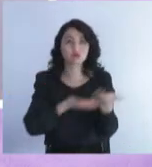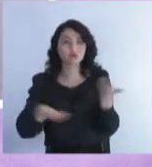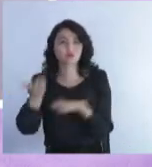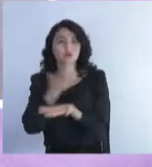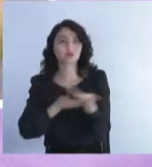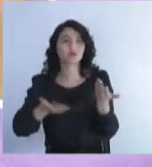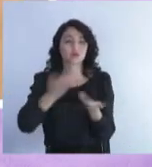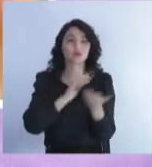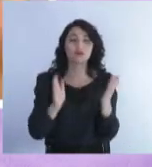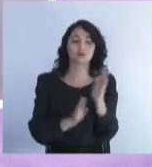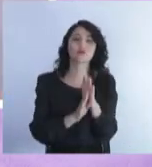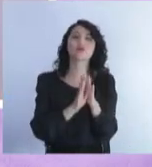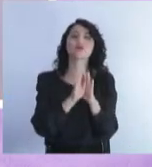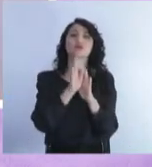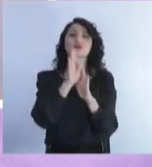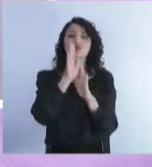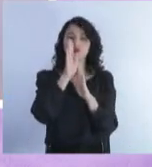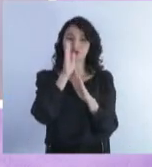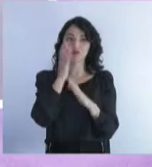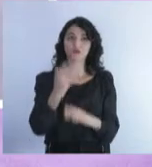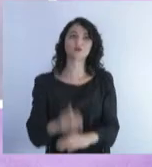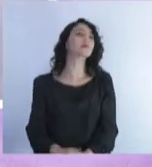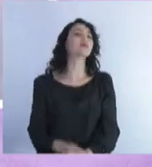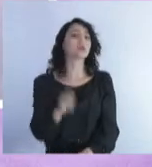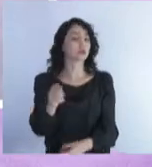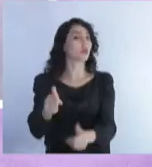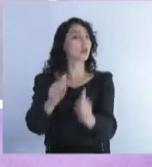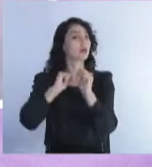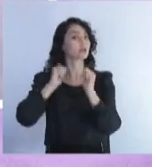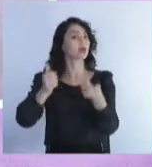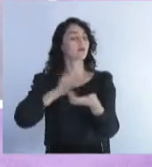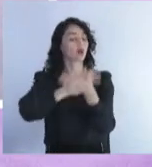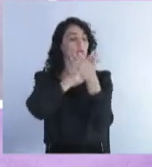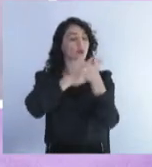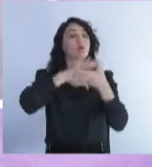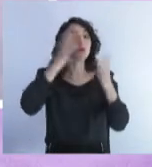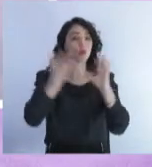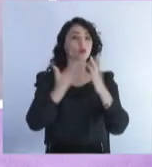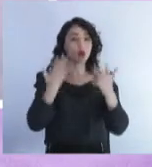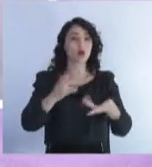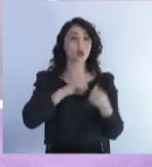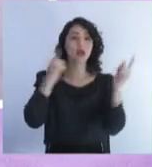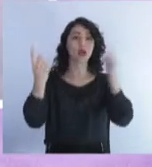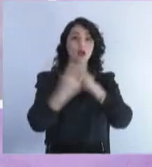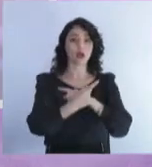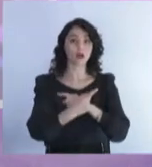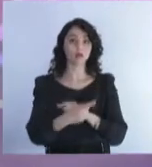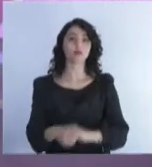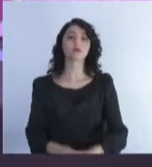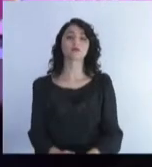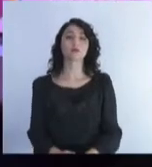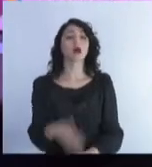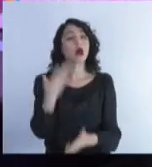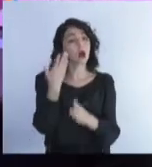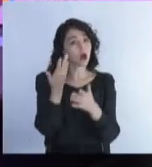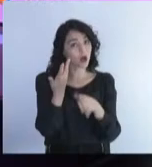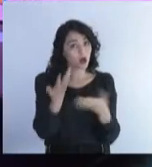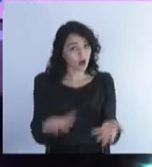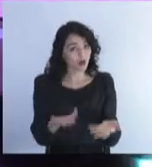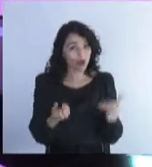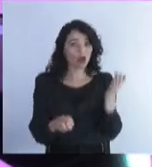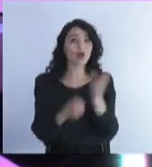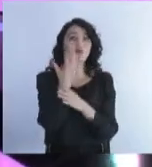the challenges are increasing, they're shifting all the time, which means that there are always new opportunities for